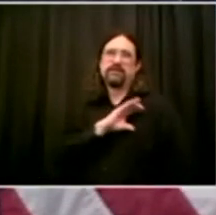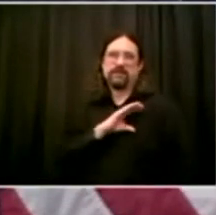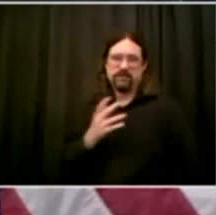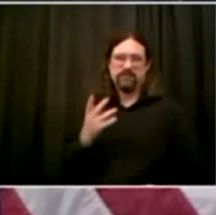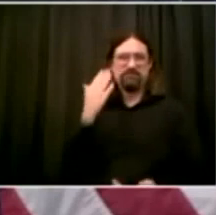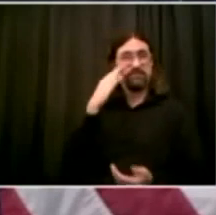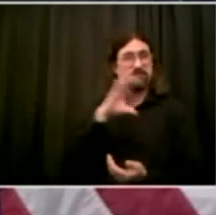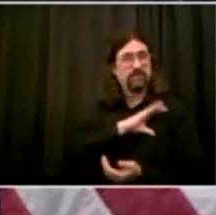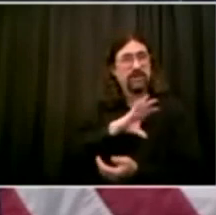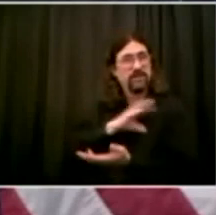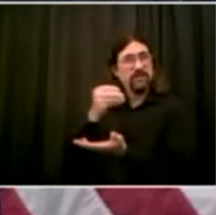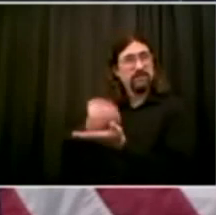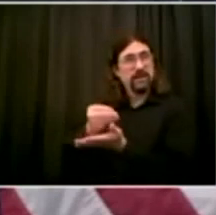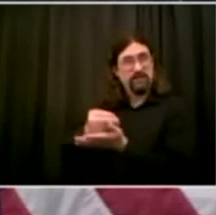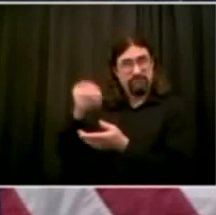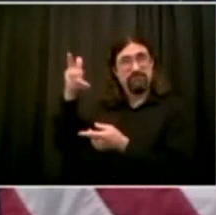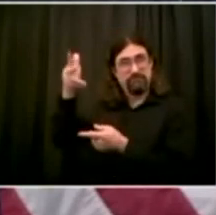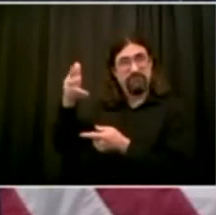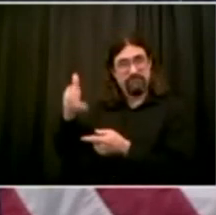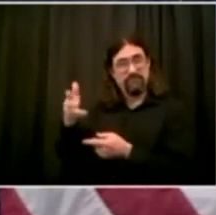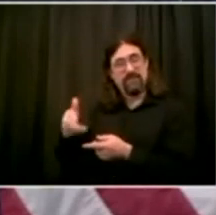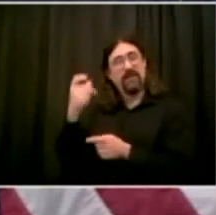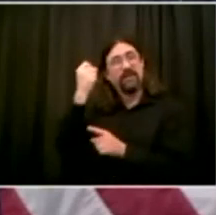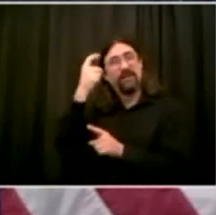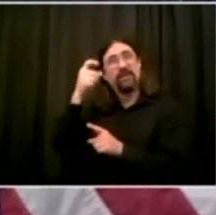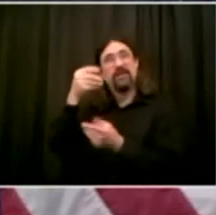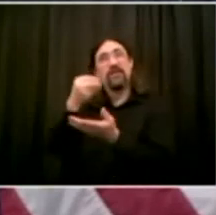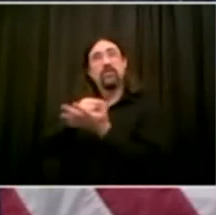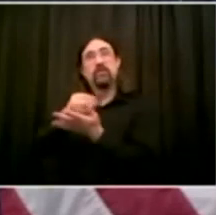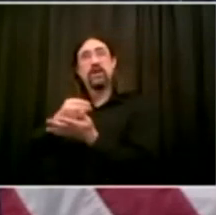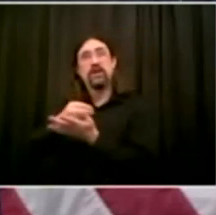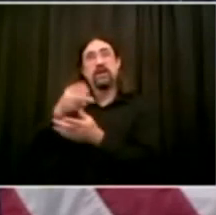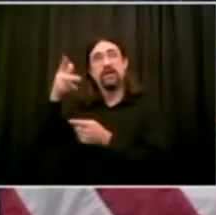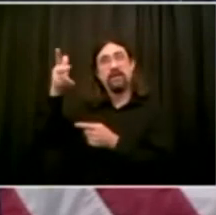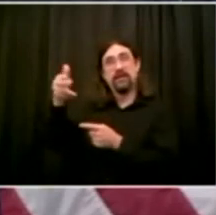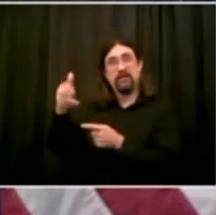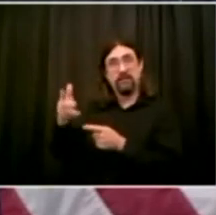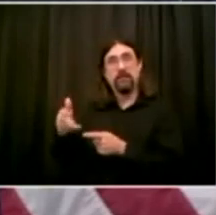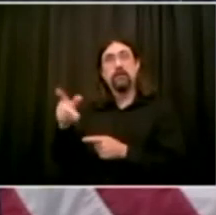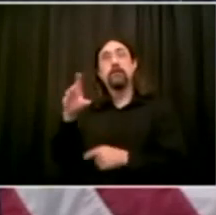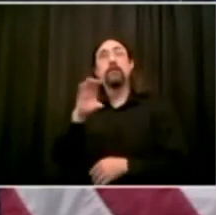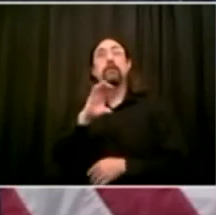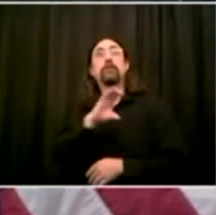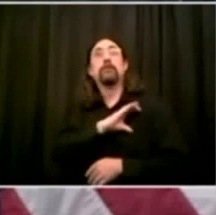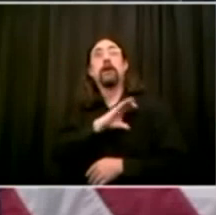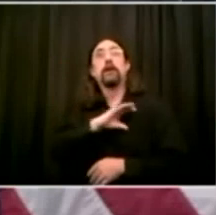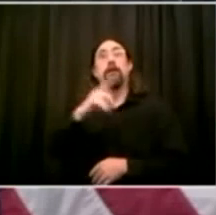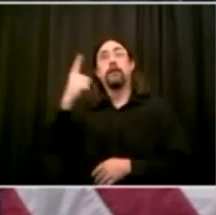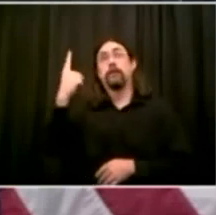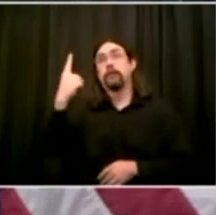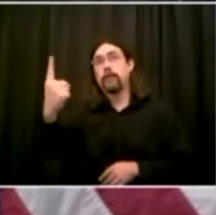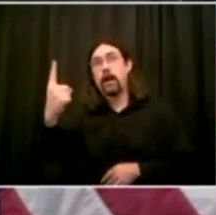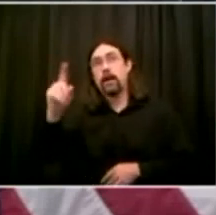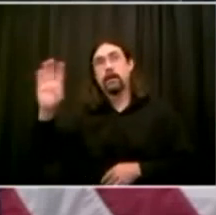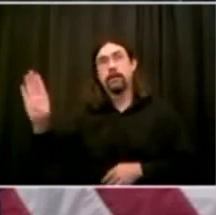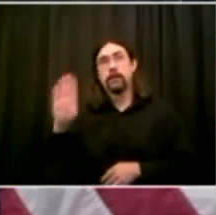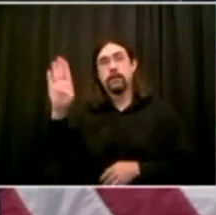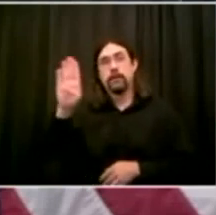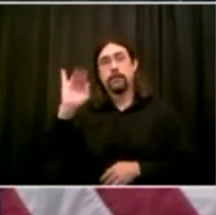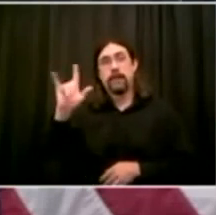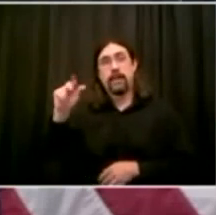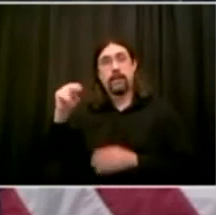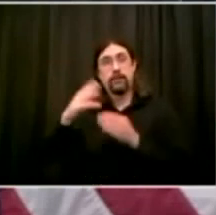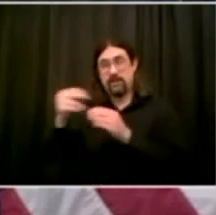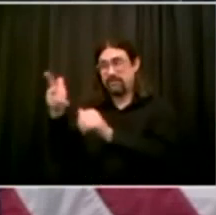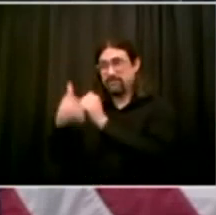NYPD and shift resources to young people, to communities, in a way that would help address a lot of the